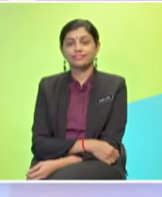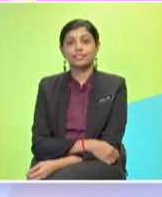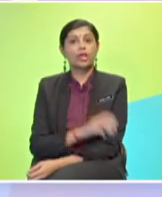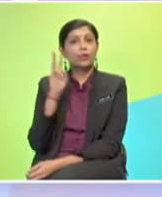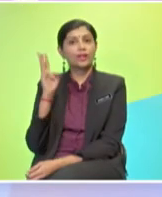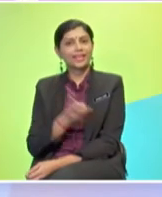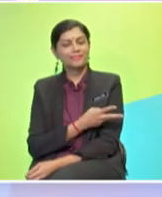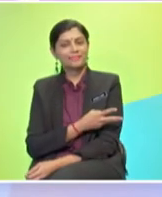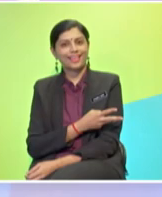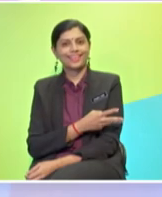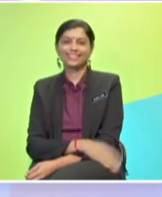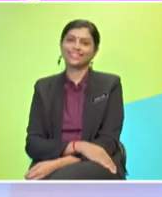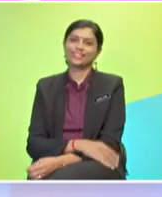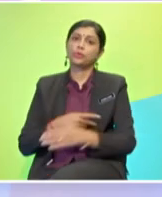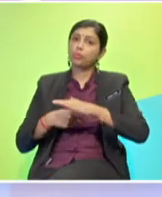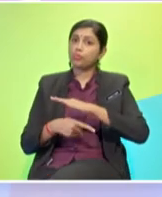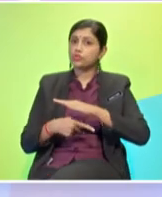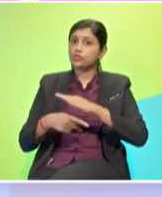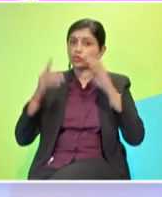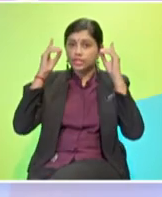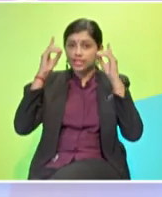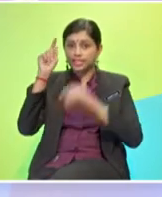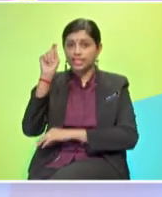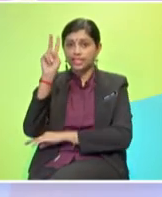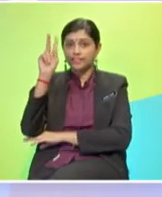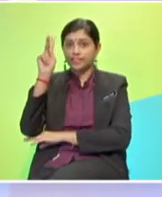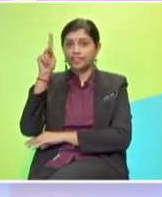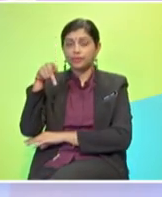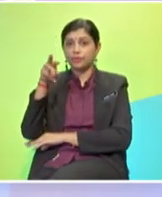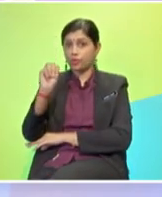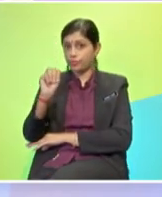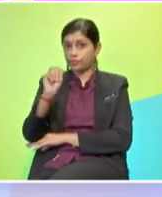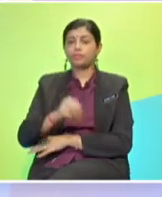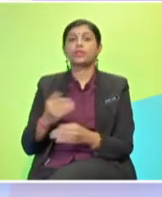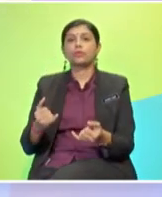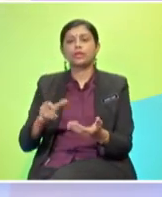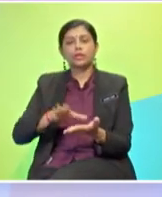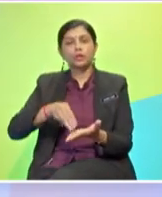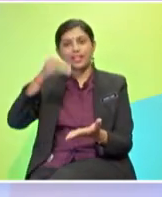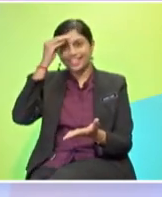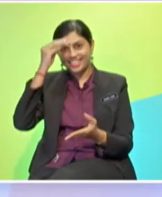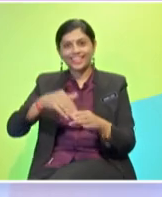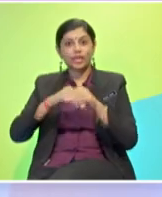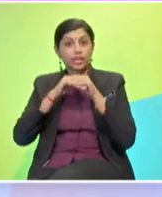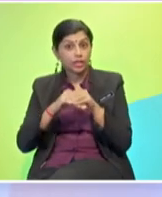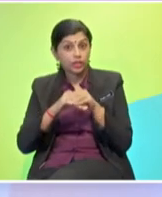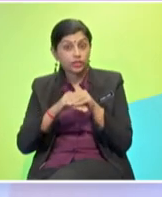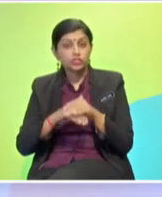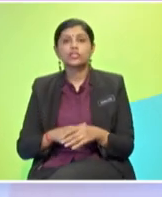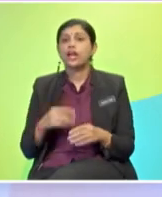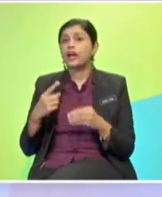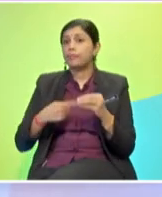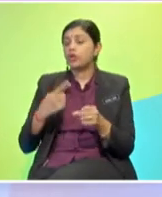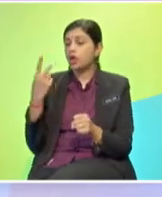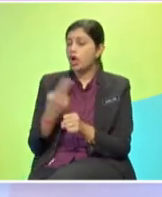Welcome back to Preschool Slot at DidikTV KPM, and we are now in the process of learning English language. All right, so with Teacher